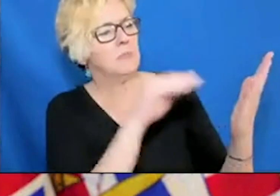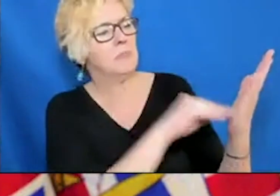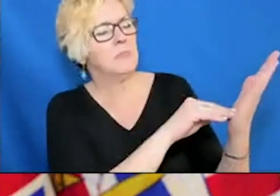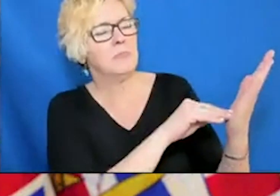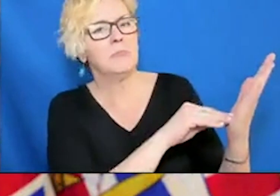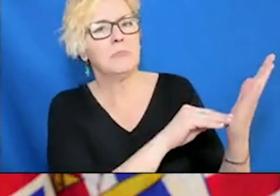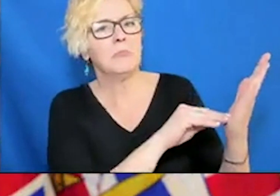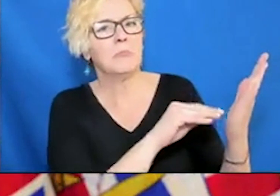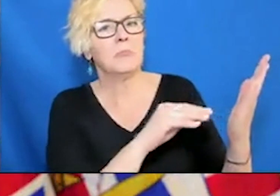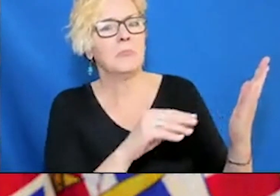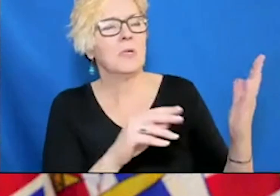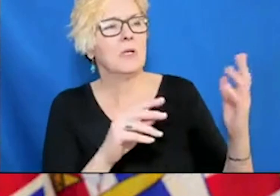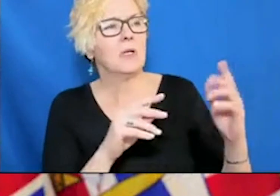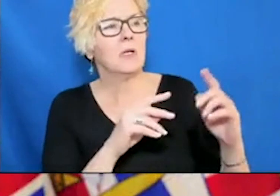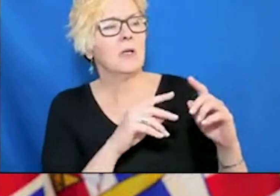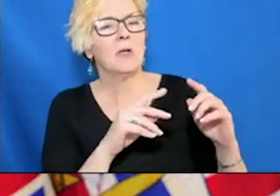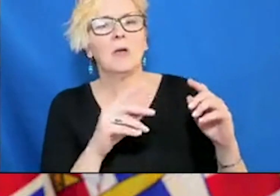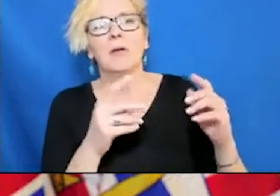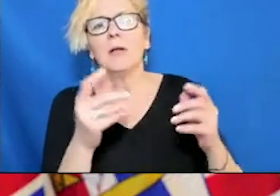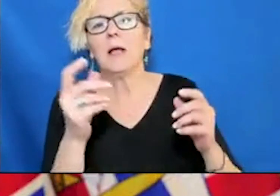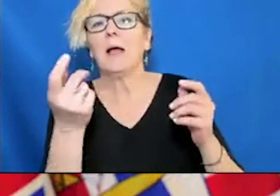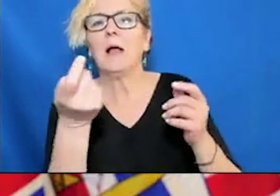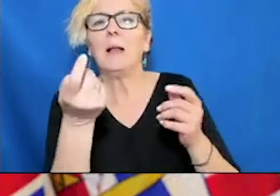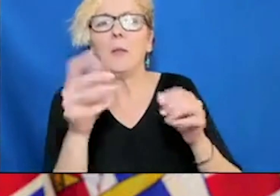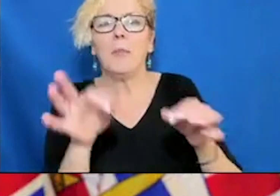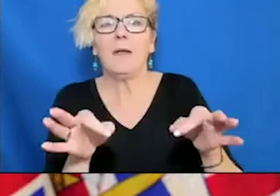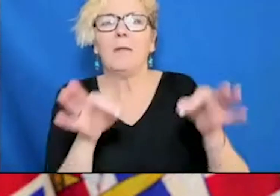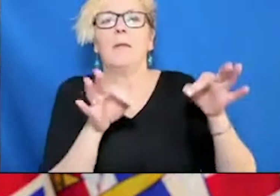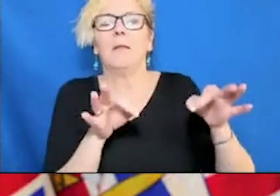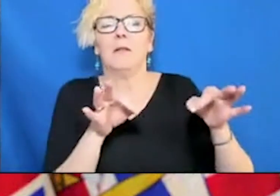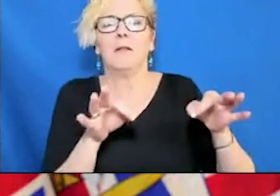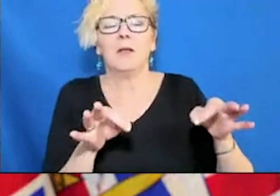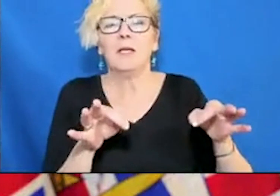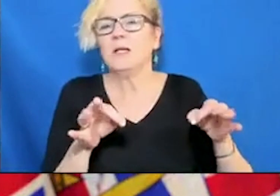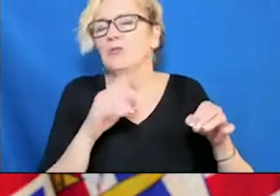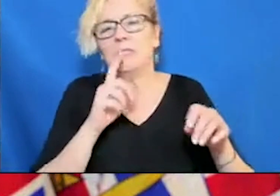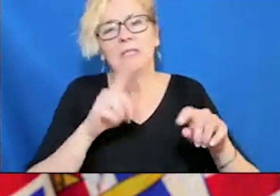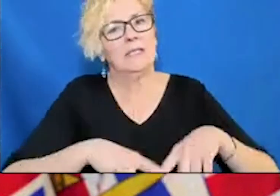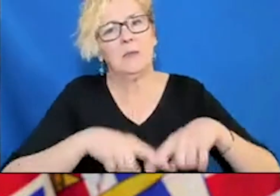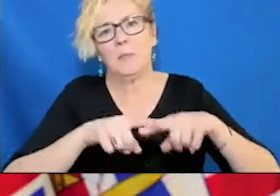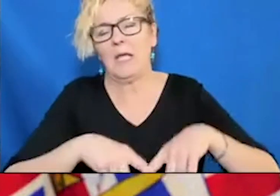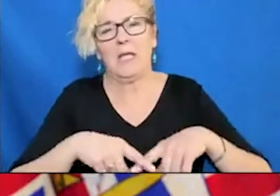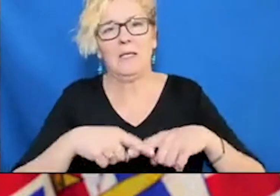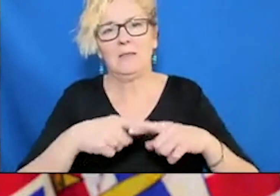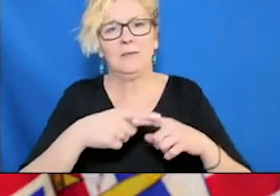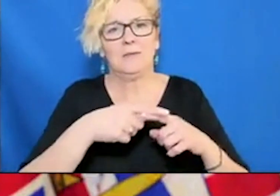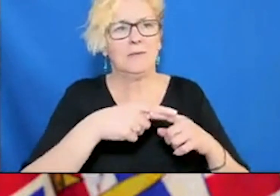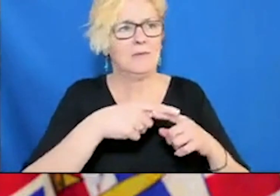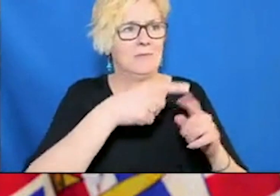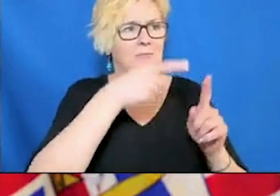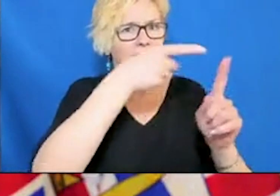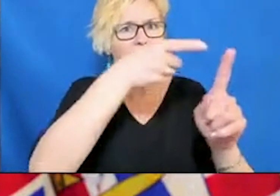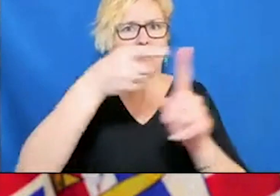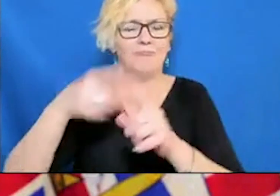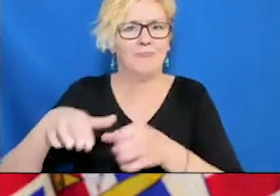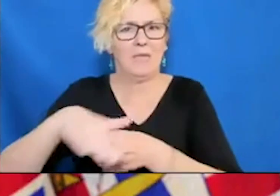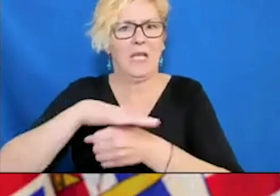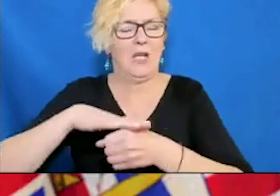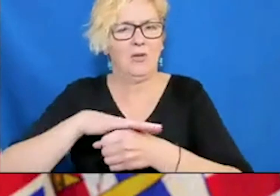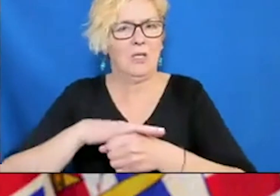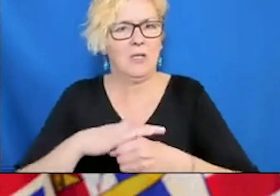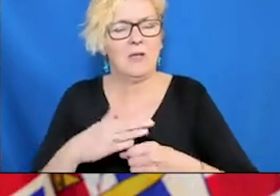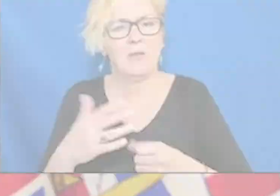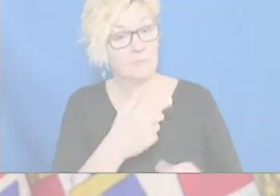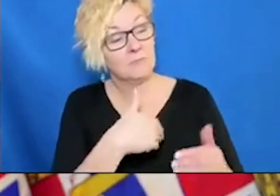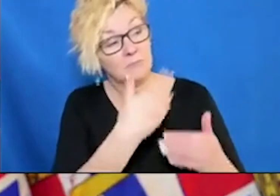up in certain areas more than the nature of the population and what people are